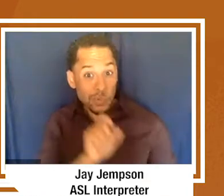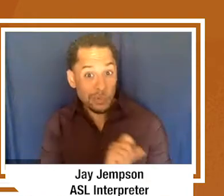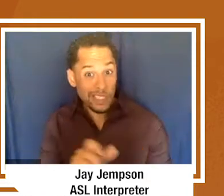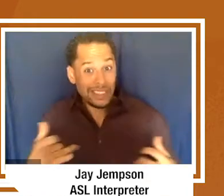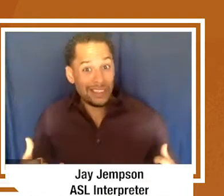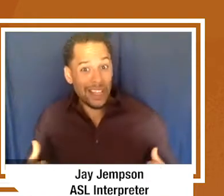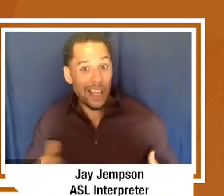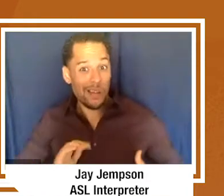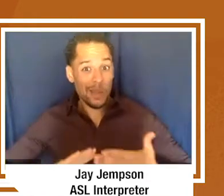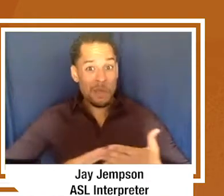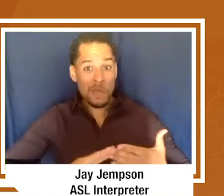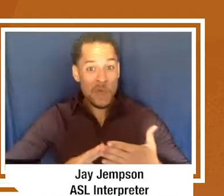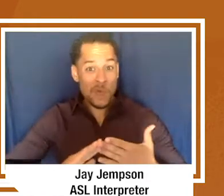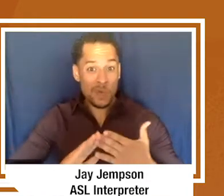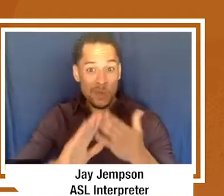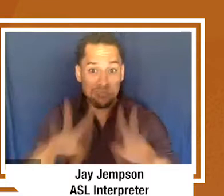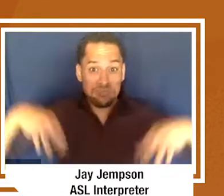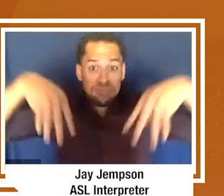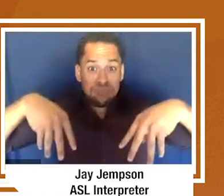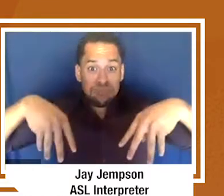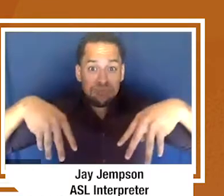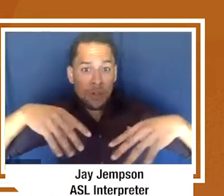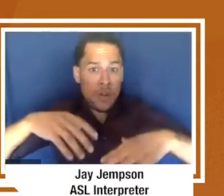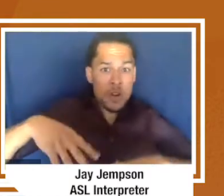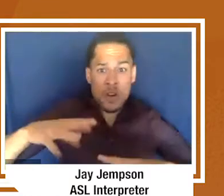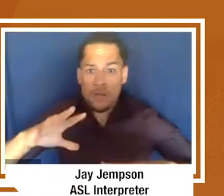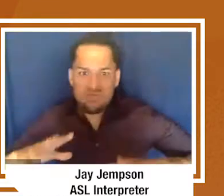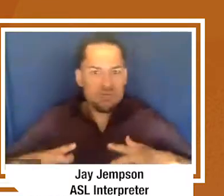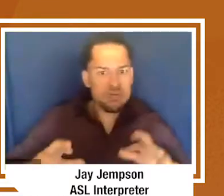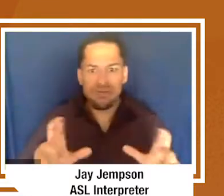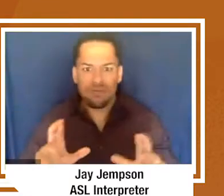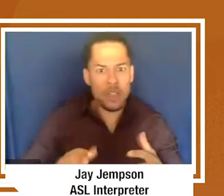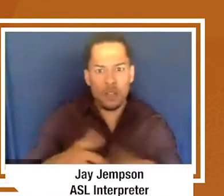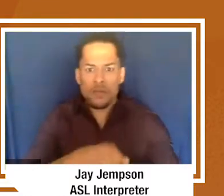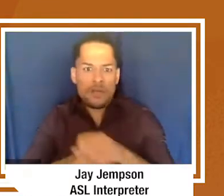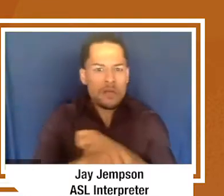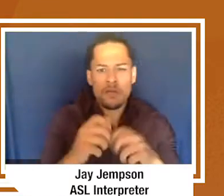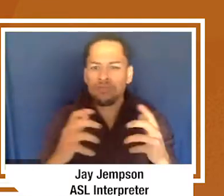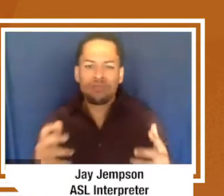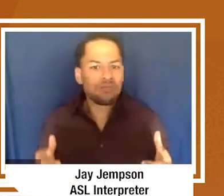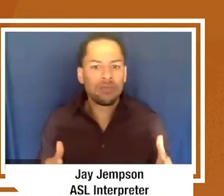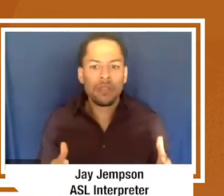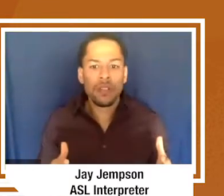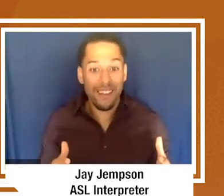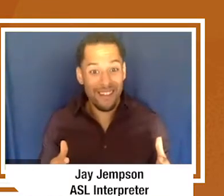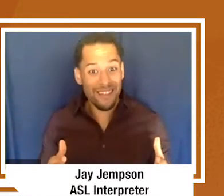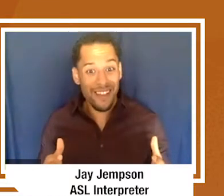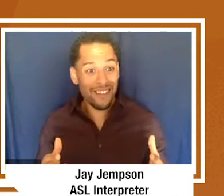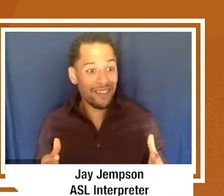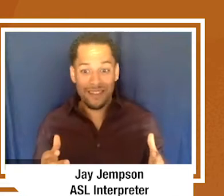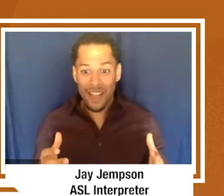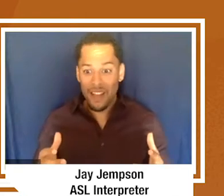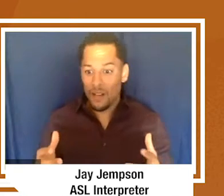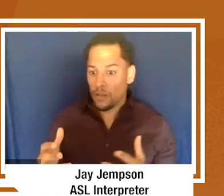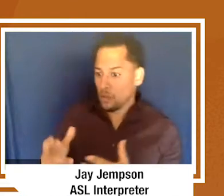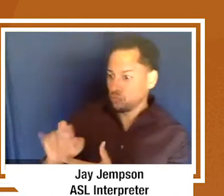community. And it's layered on top of all of these other crises and this pandemic